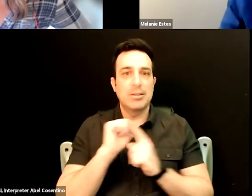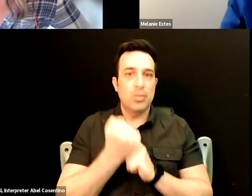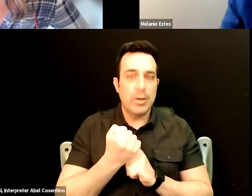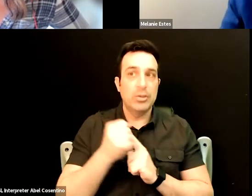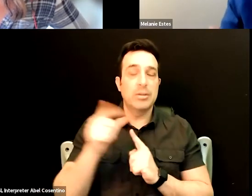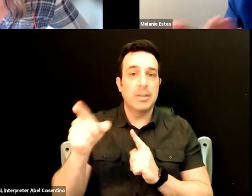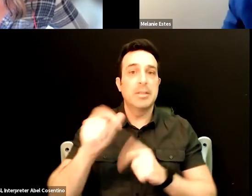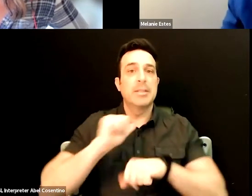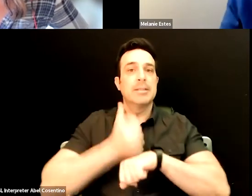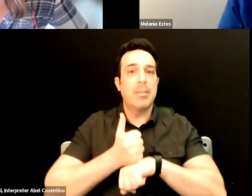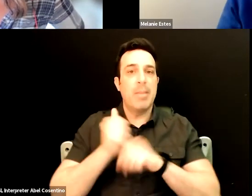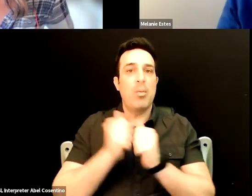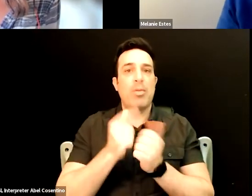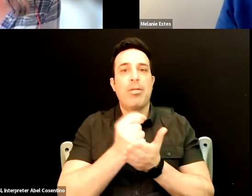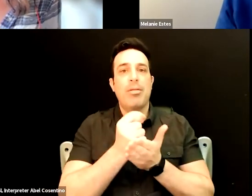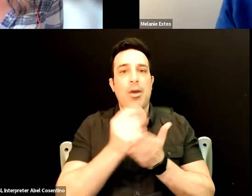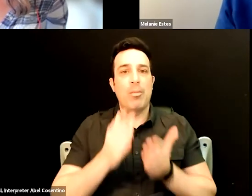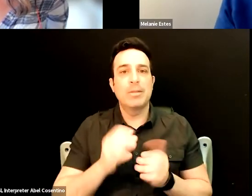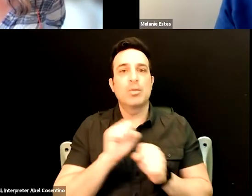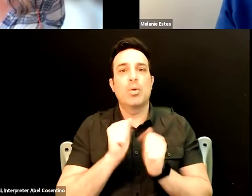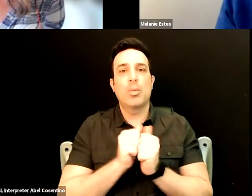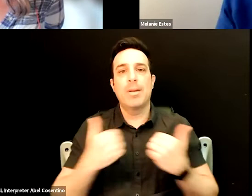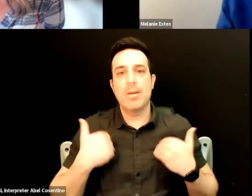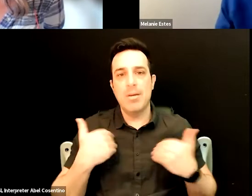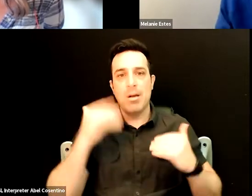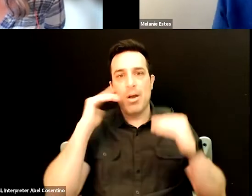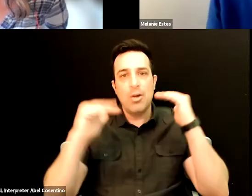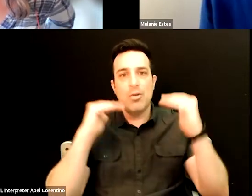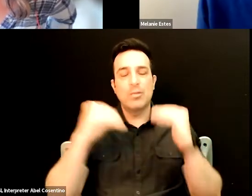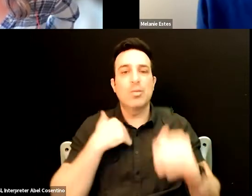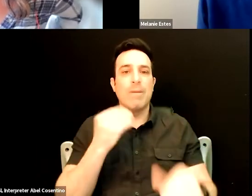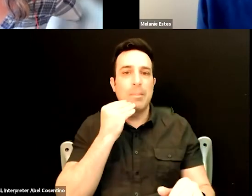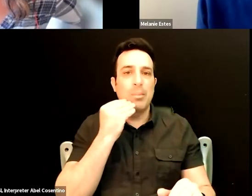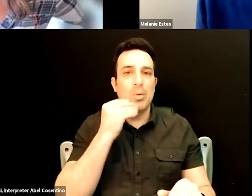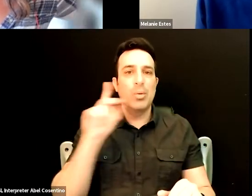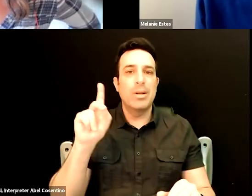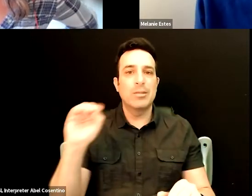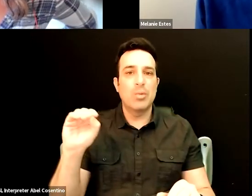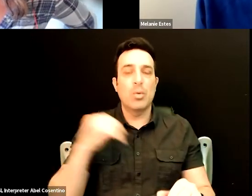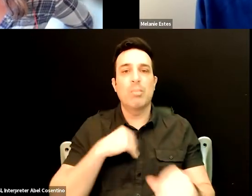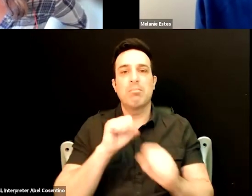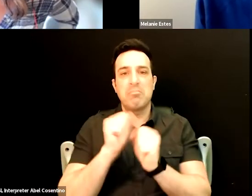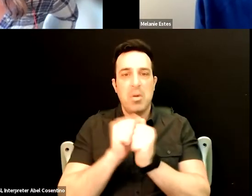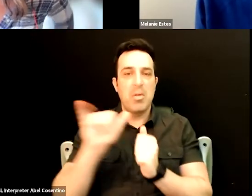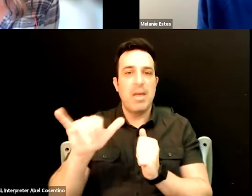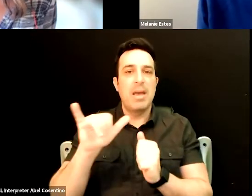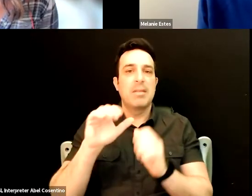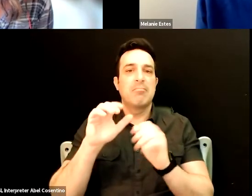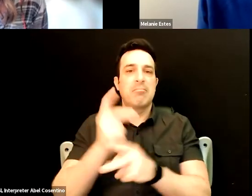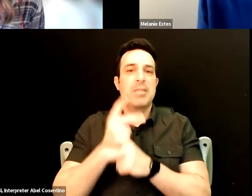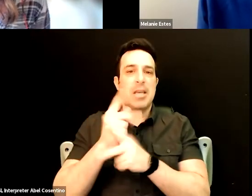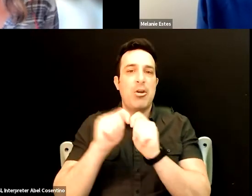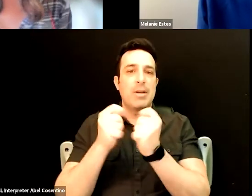up setting me up with a therapist who worked with young adults who had mood disorders. And I ended up working with that care team for